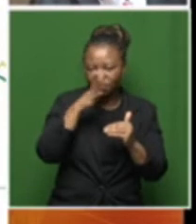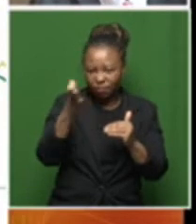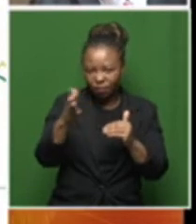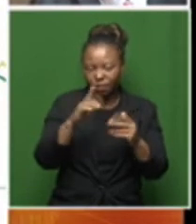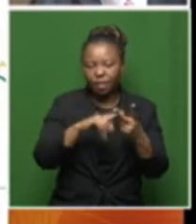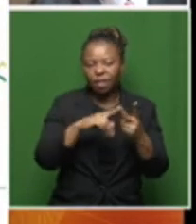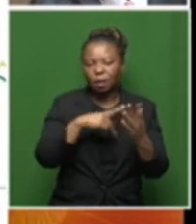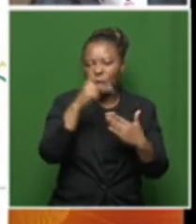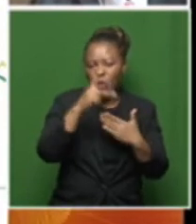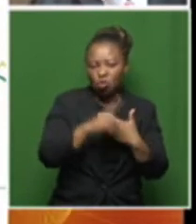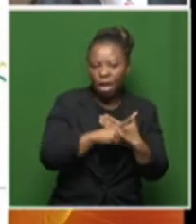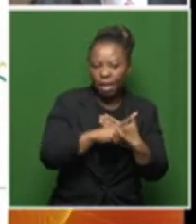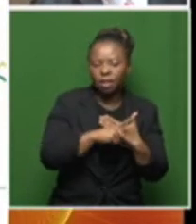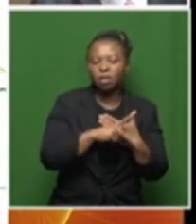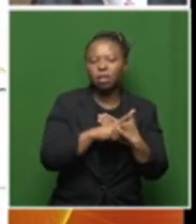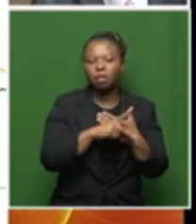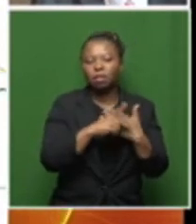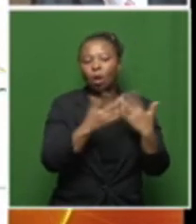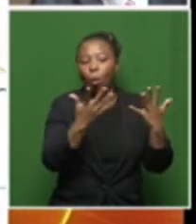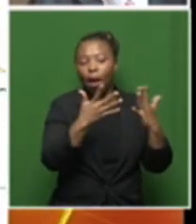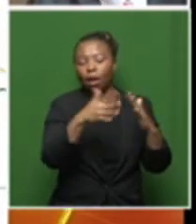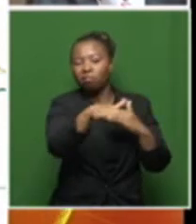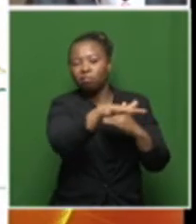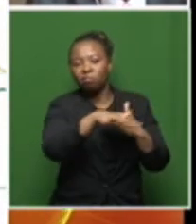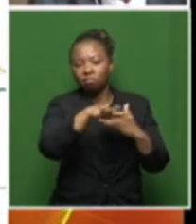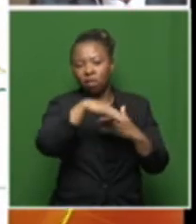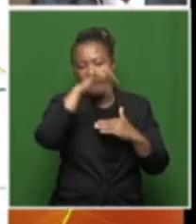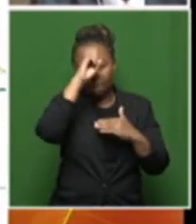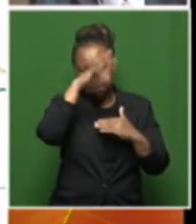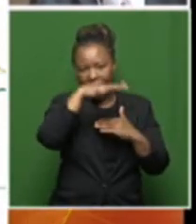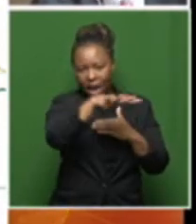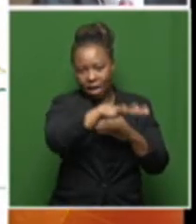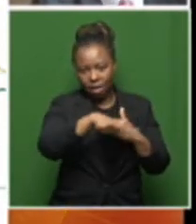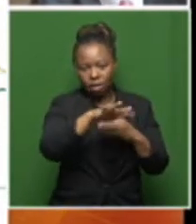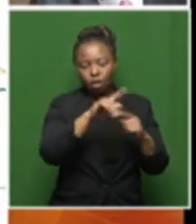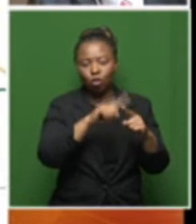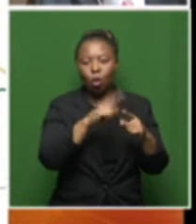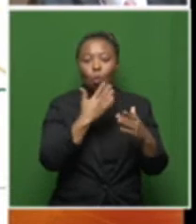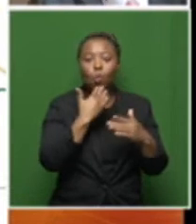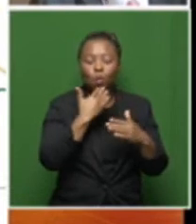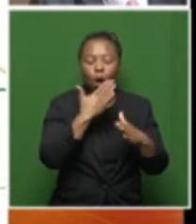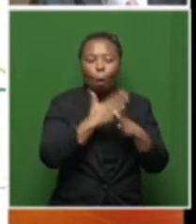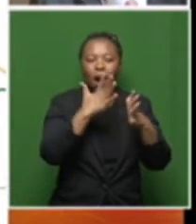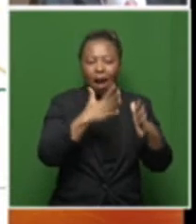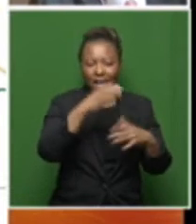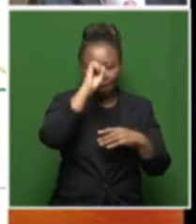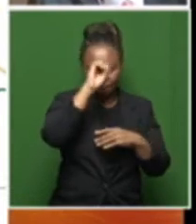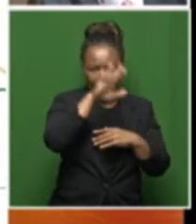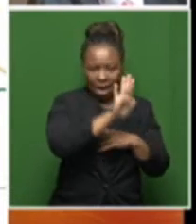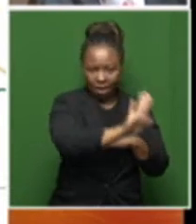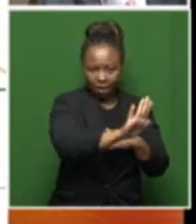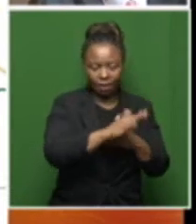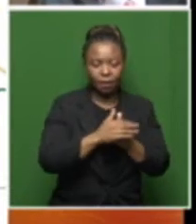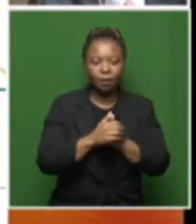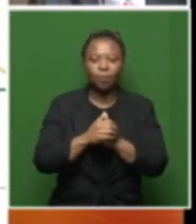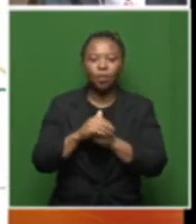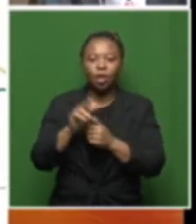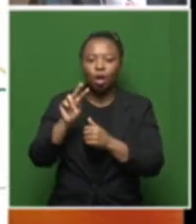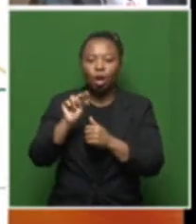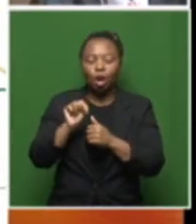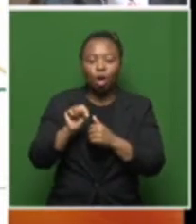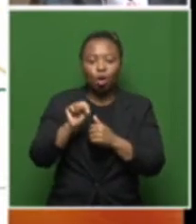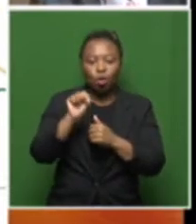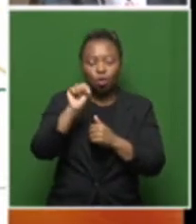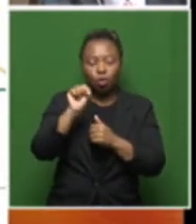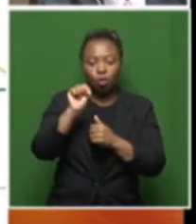get to the people in those mining communities, and particularly to mine workers. Northern Cape has a whole set of different